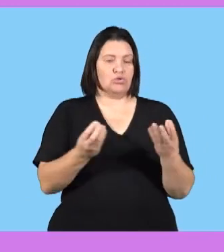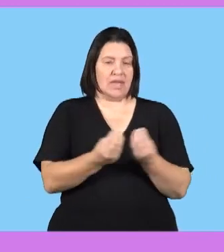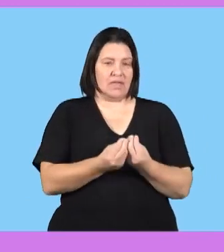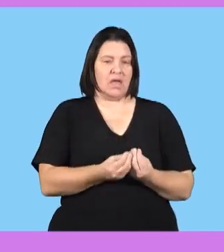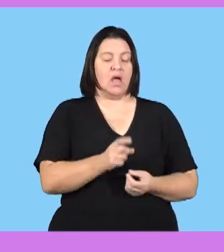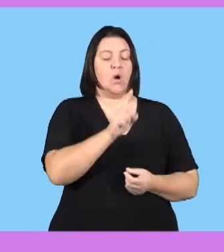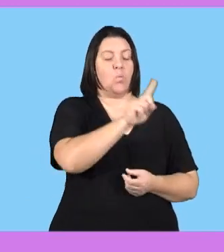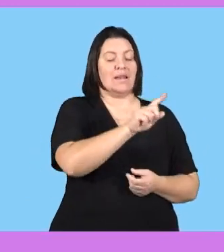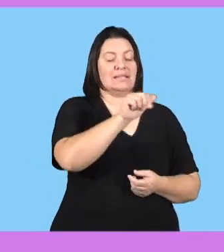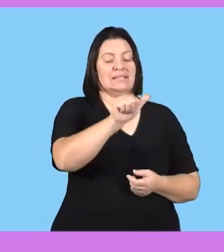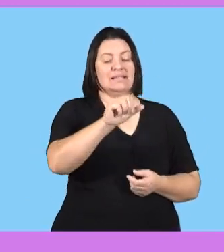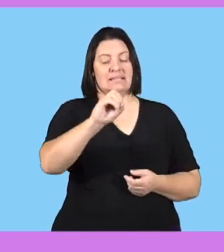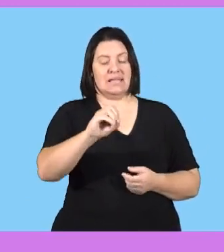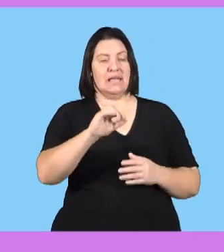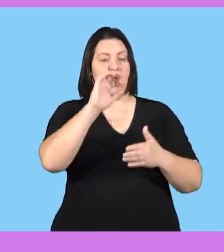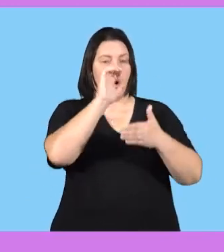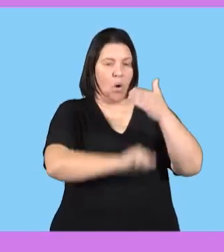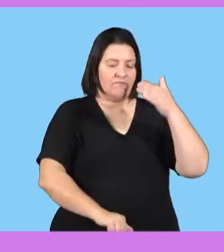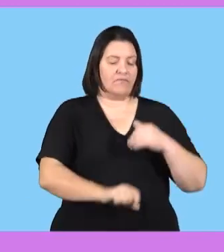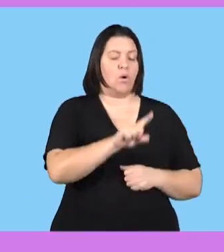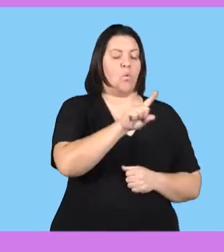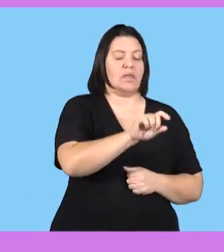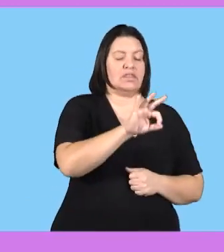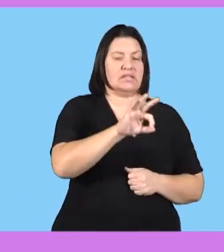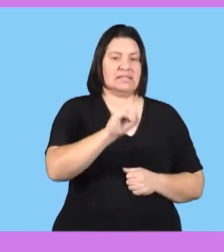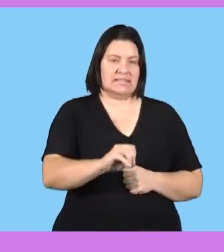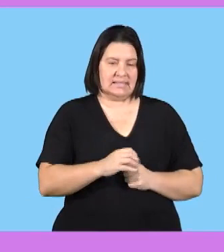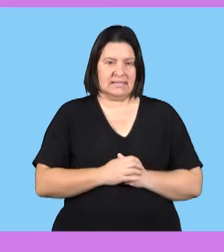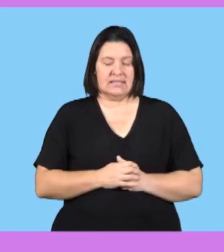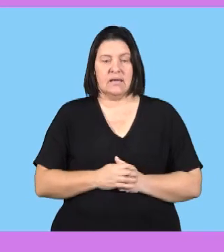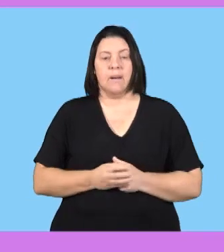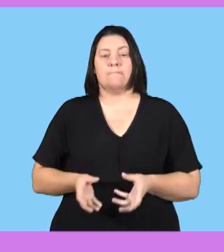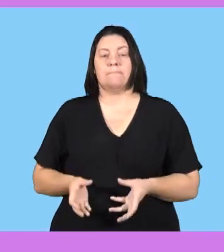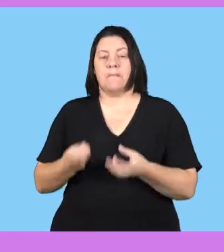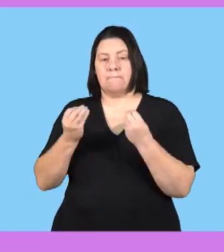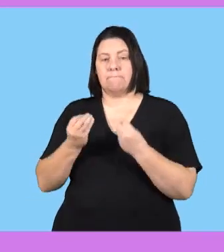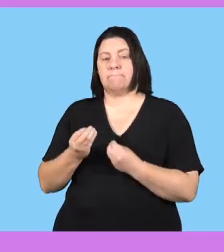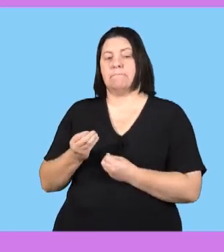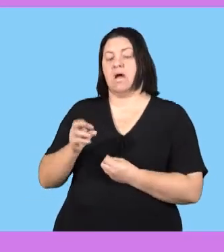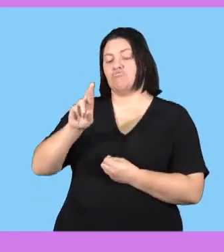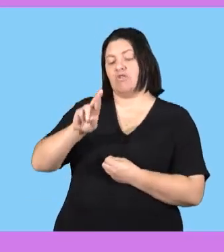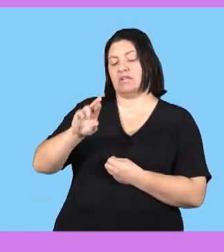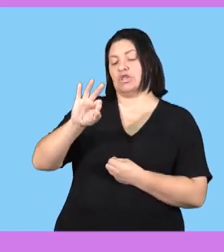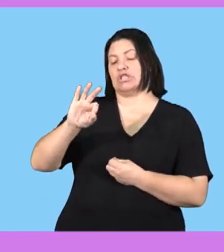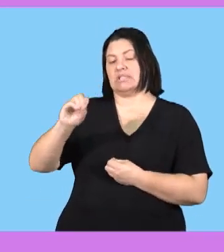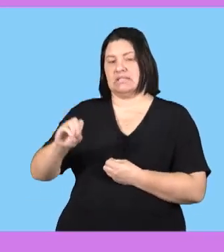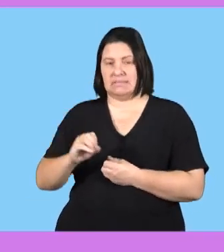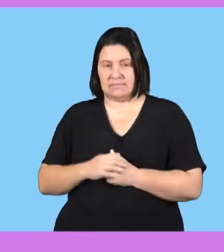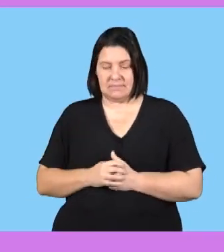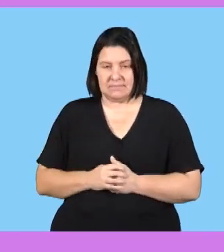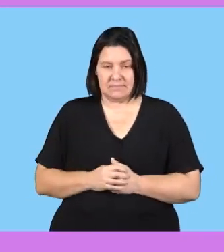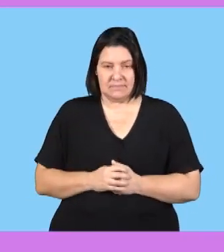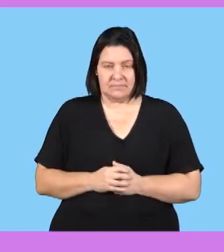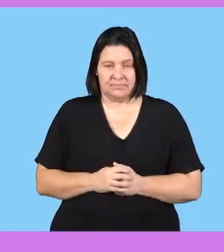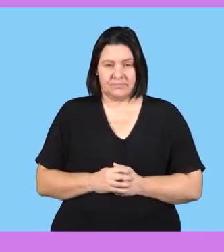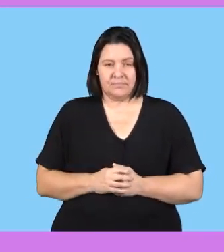calculator together and subtract 160, subtract 130. We get 30